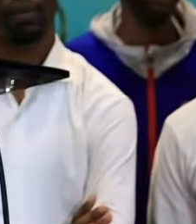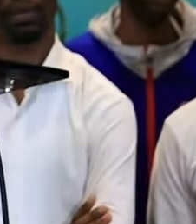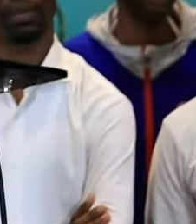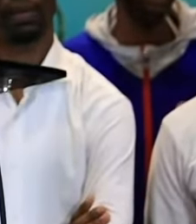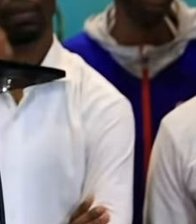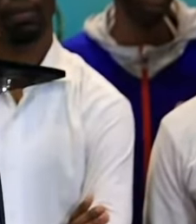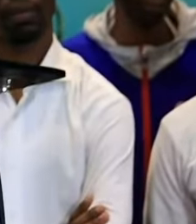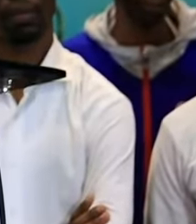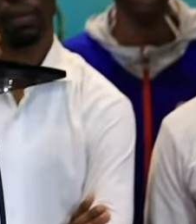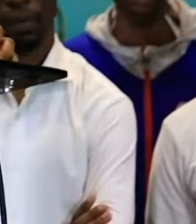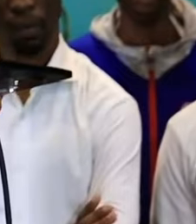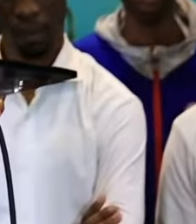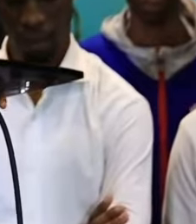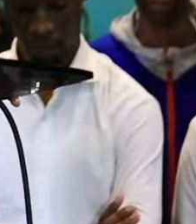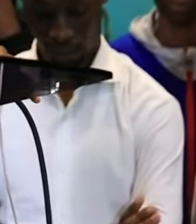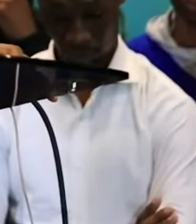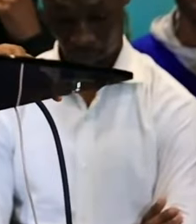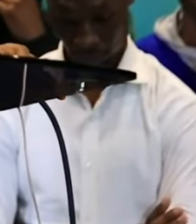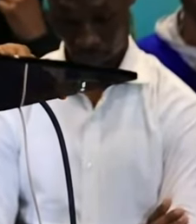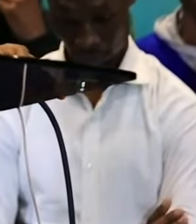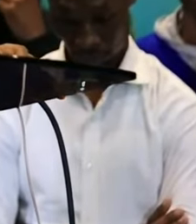Satan is so wicked.